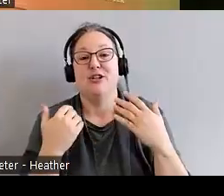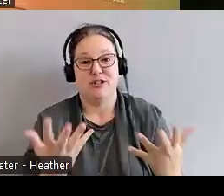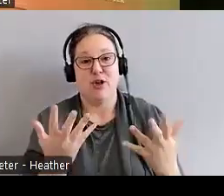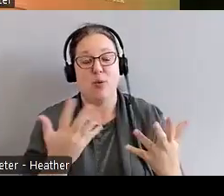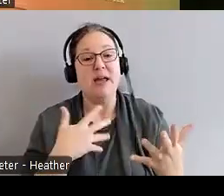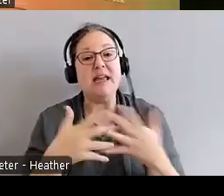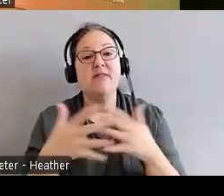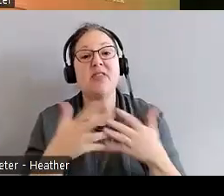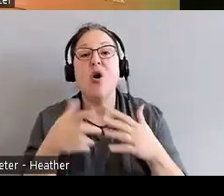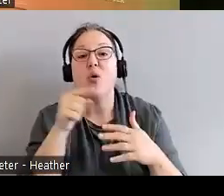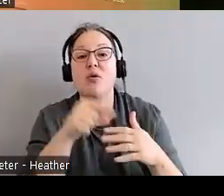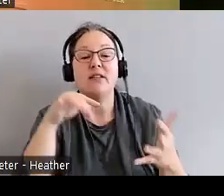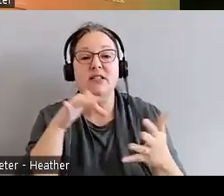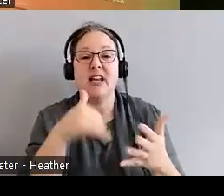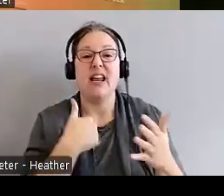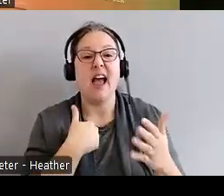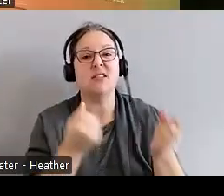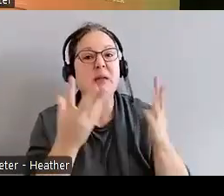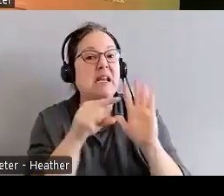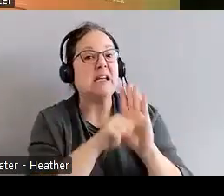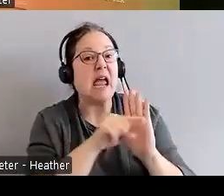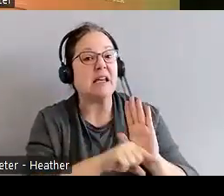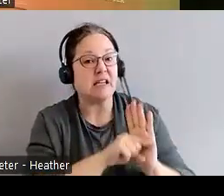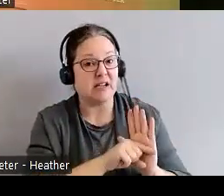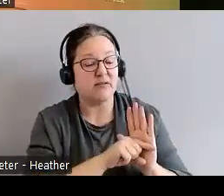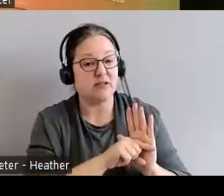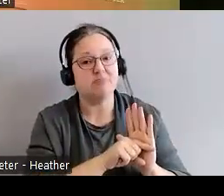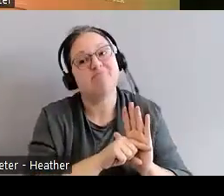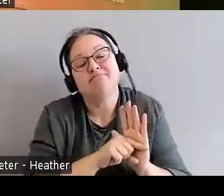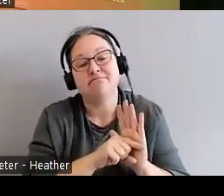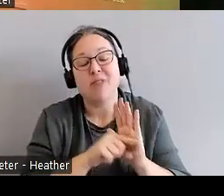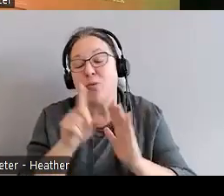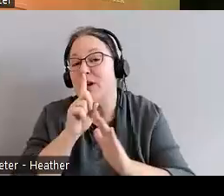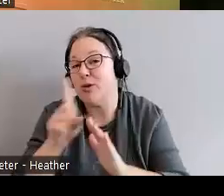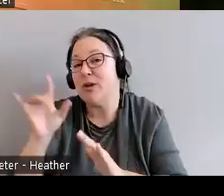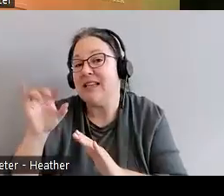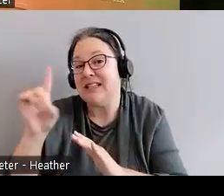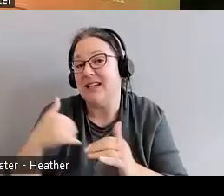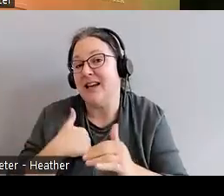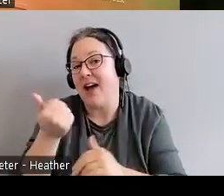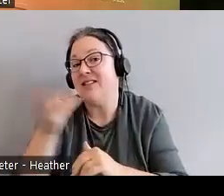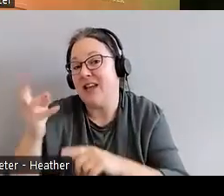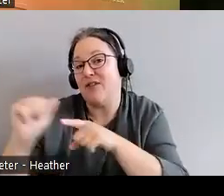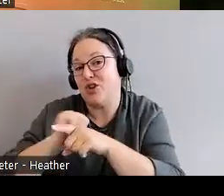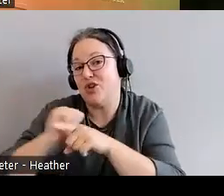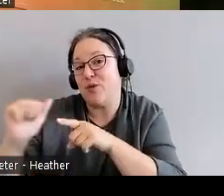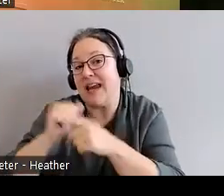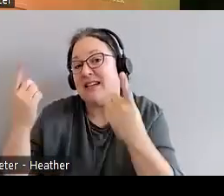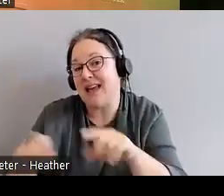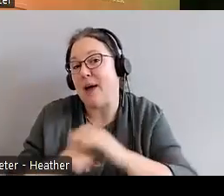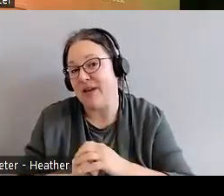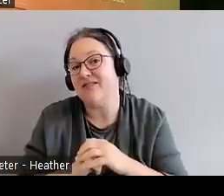shortcomings, we ended up training several faculties and trainees. And I also learned a lot running